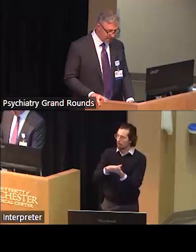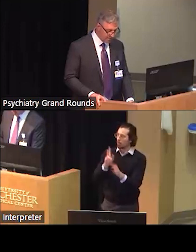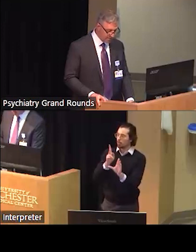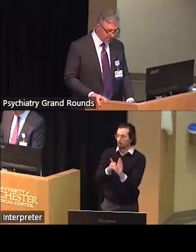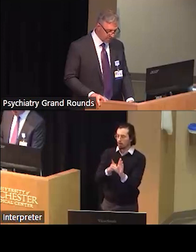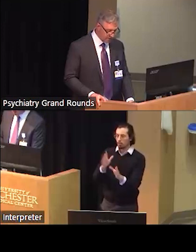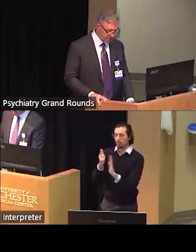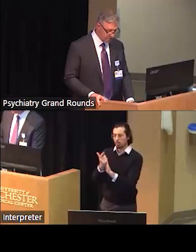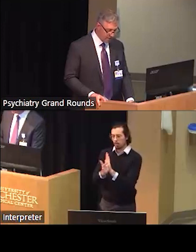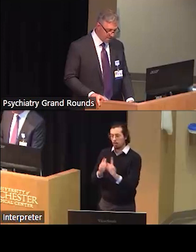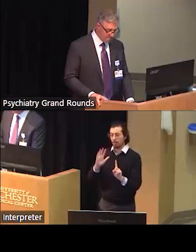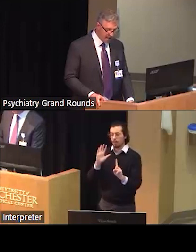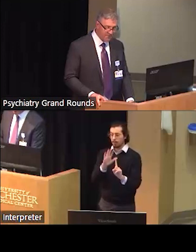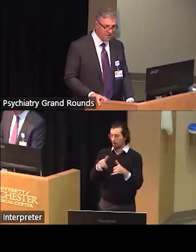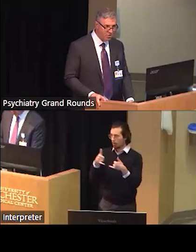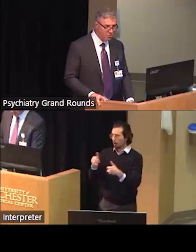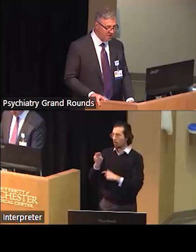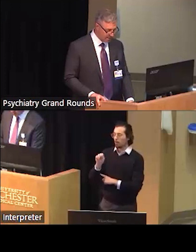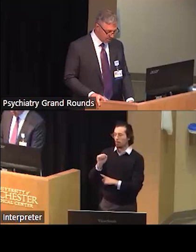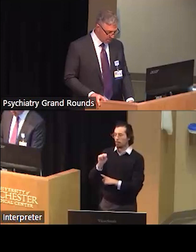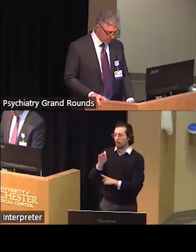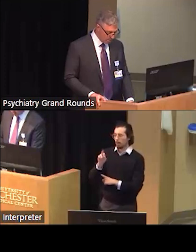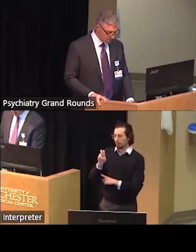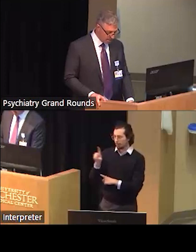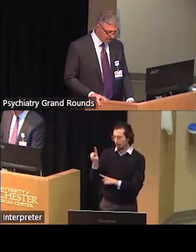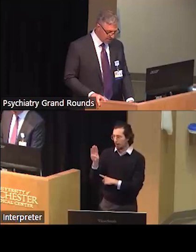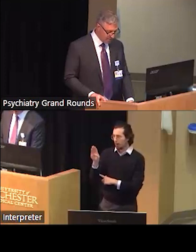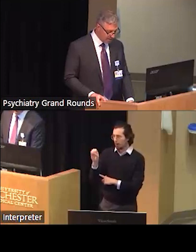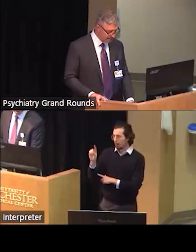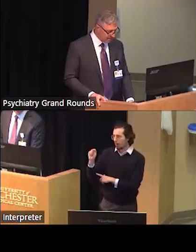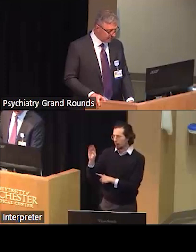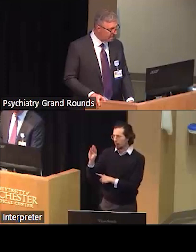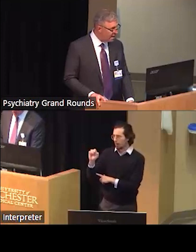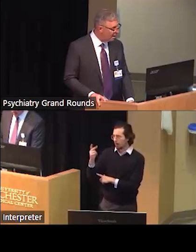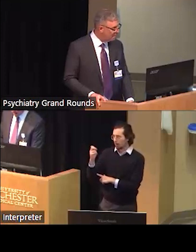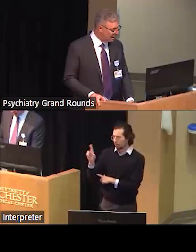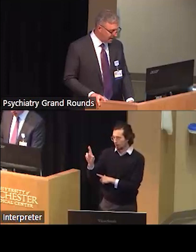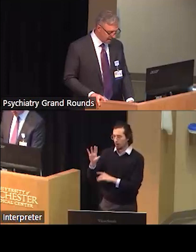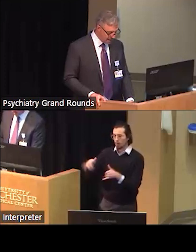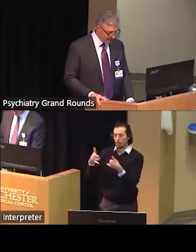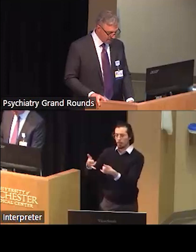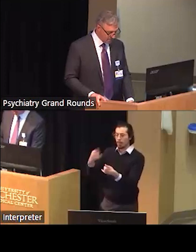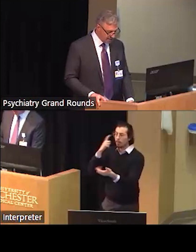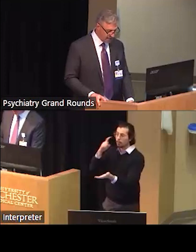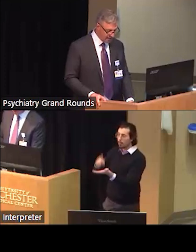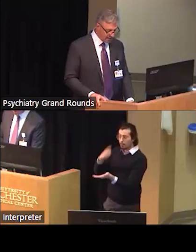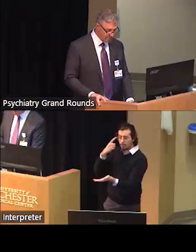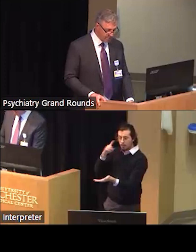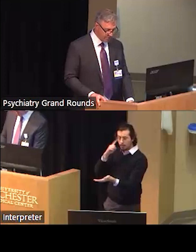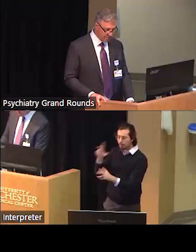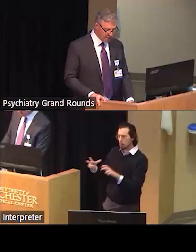American Psychiatric Association's Manfred Guttmacher Award, given in recognition of making an